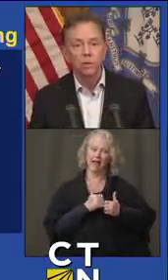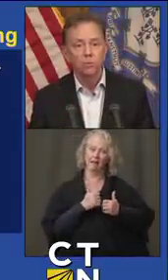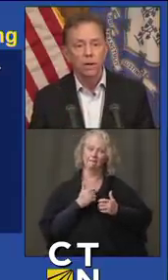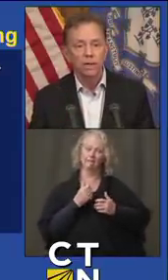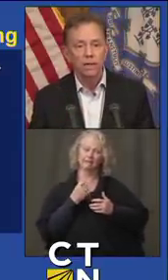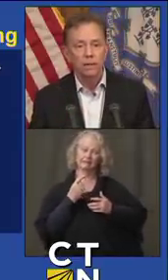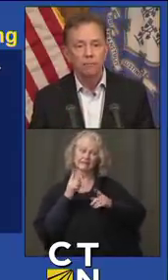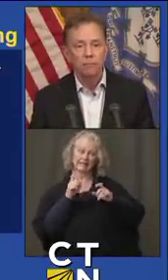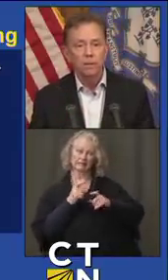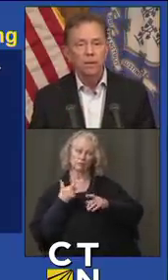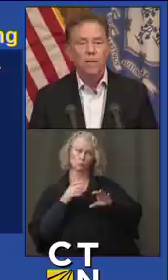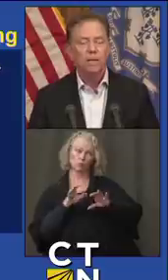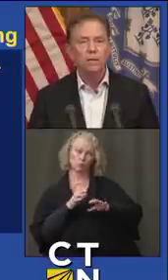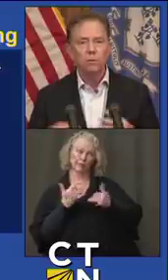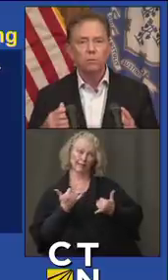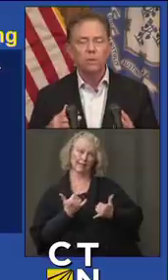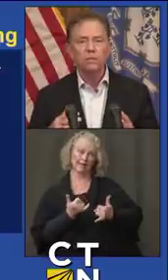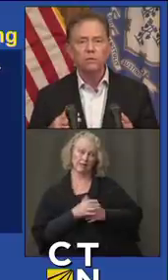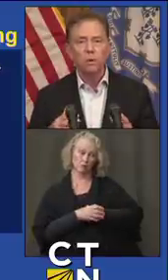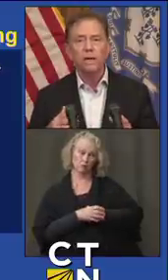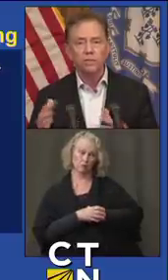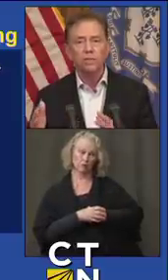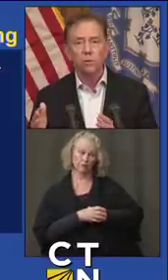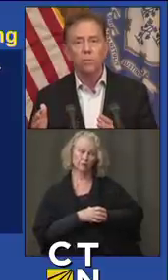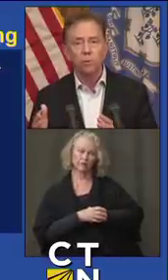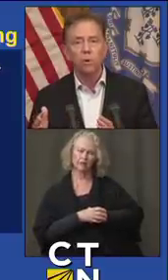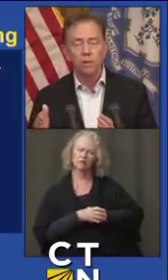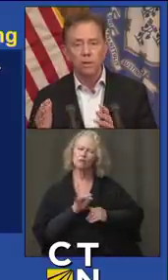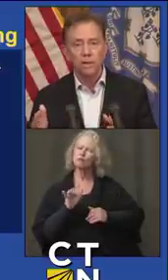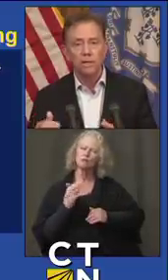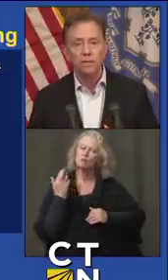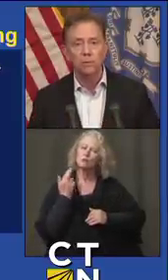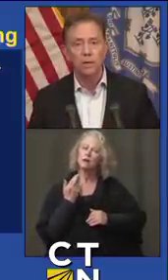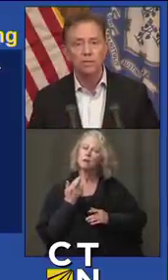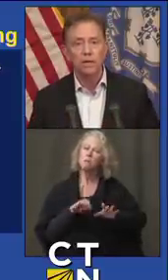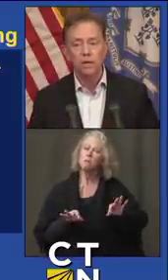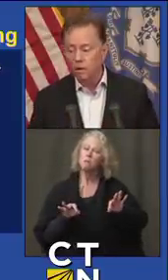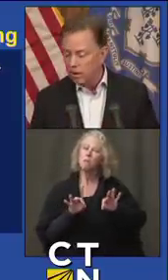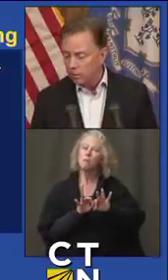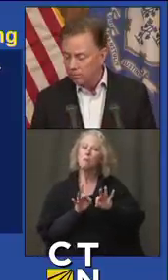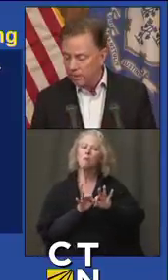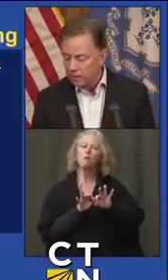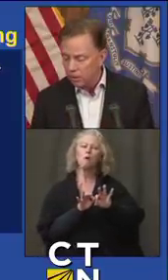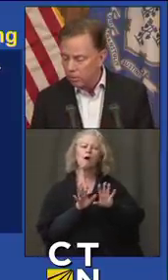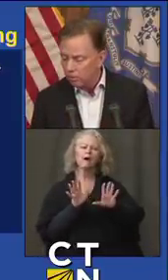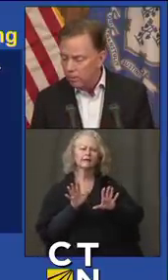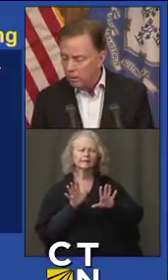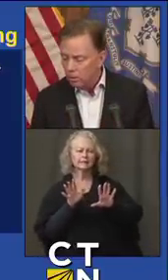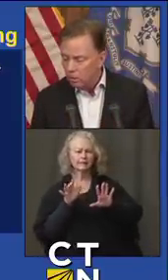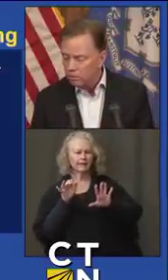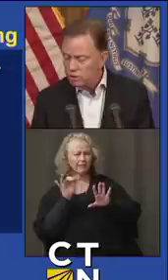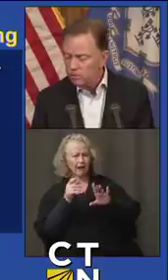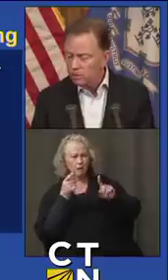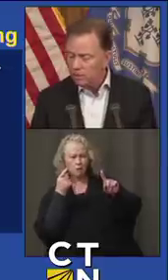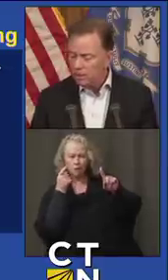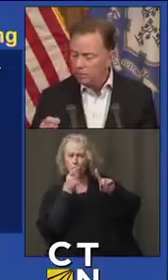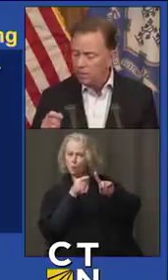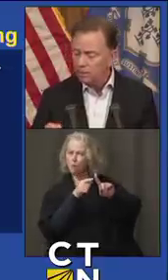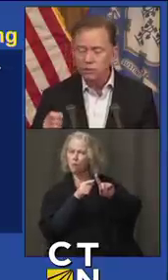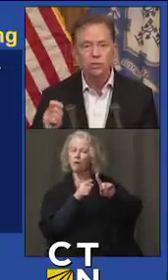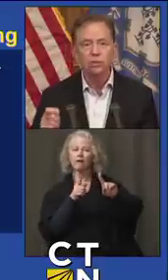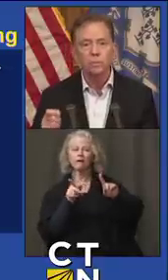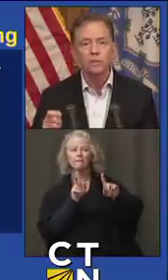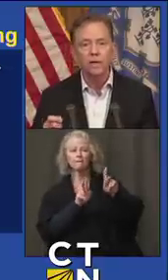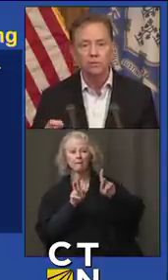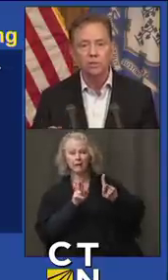we're doing right now. And you know, this is why it's so important, and we're not taking our eye off that goal. All symptomatic